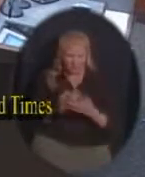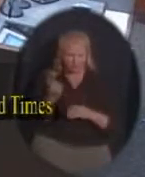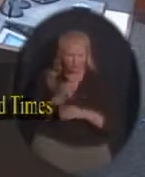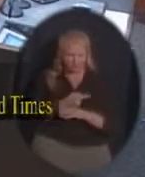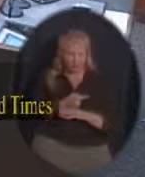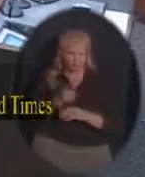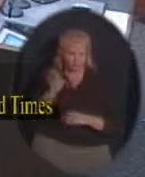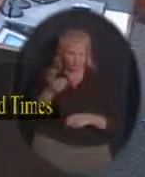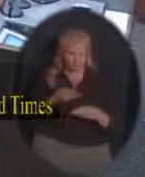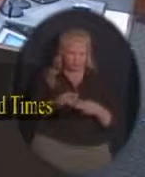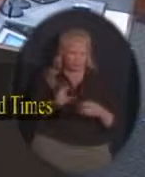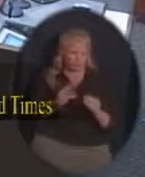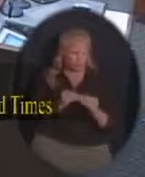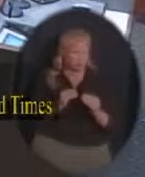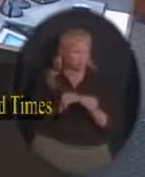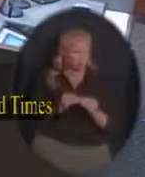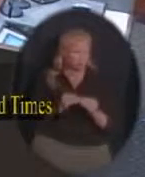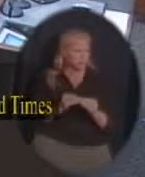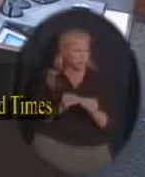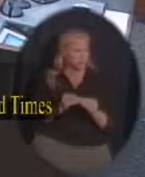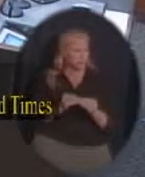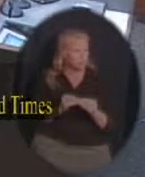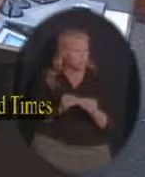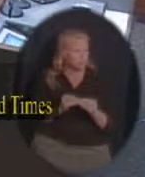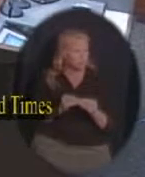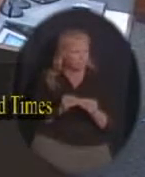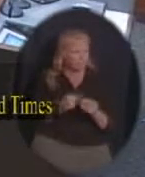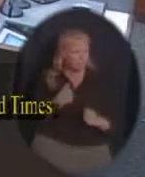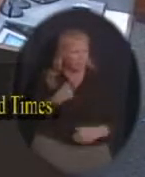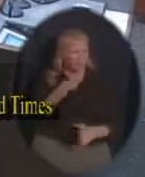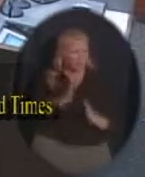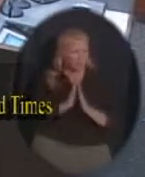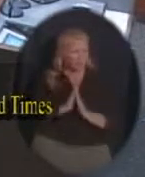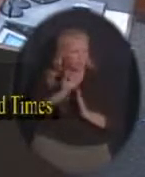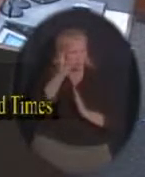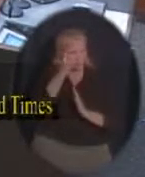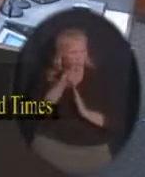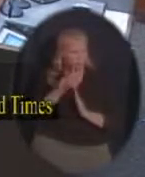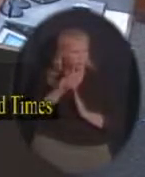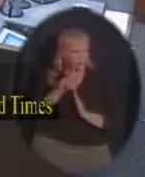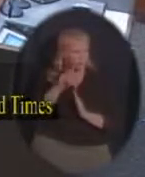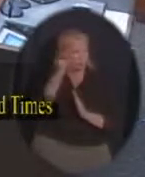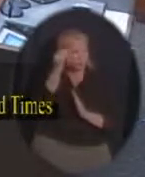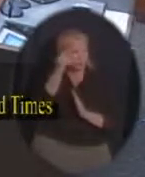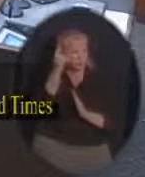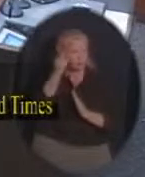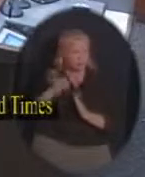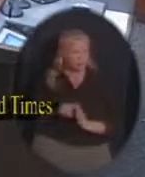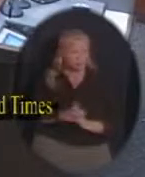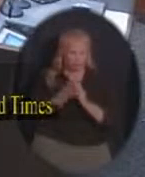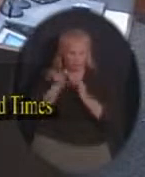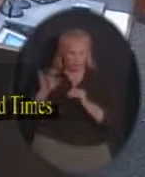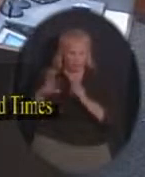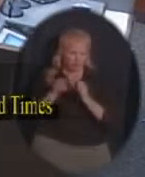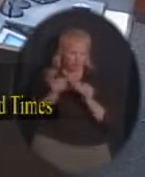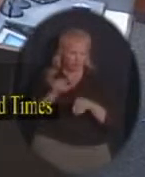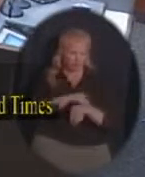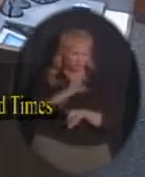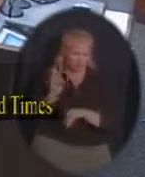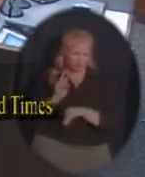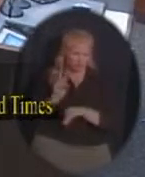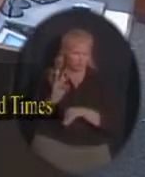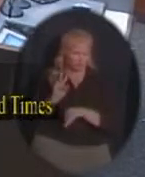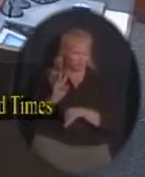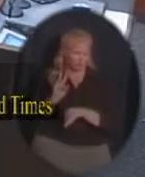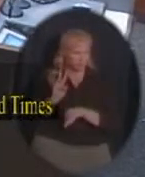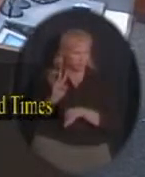One thing, I'll certainly defer to what the board wants to do, but I would ask for consideration that we start that meeting at 6. That works Would